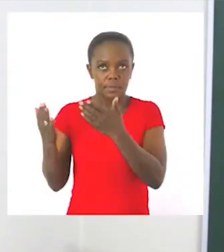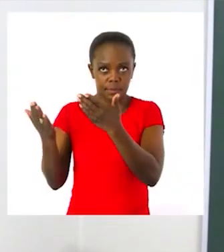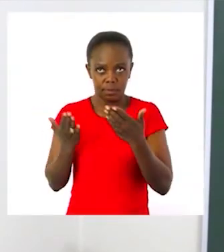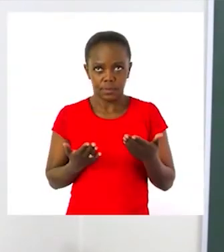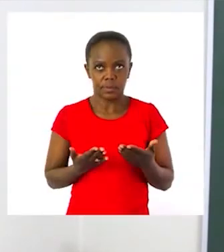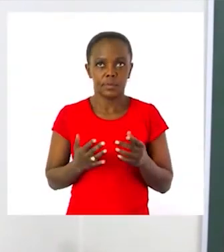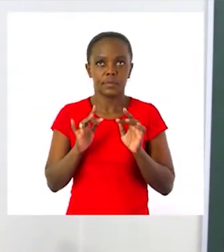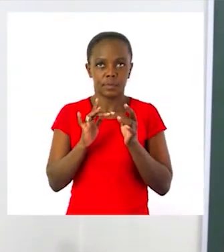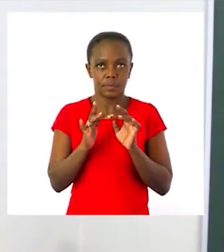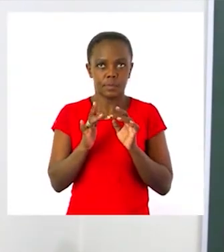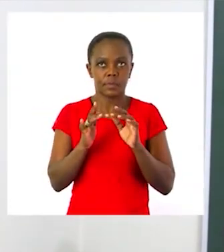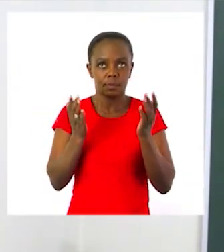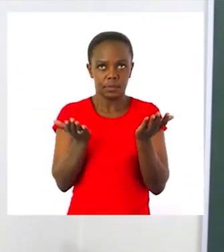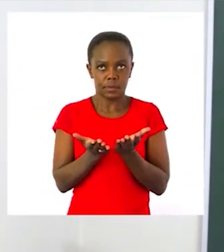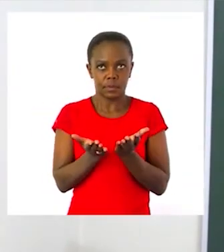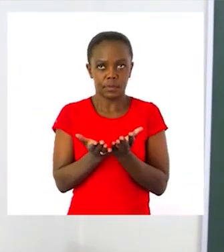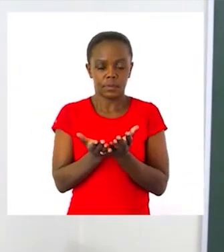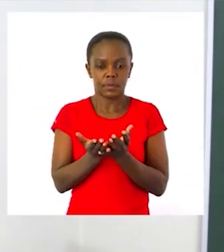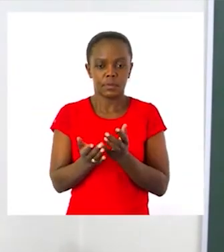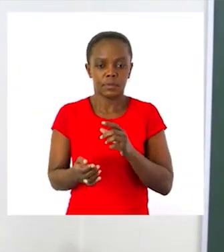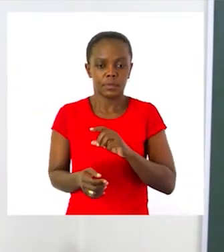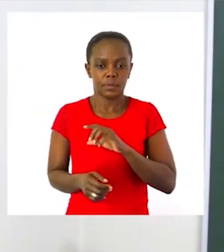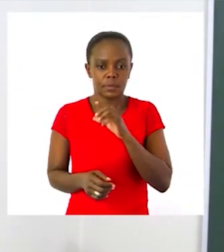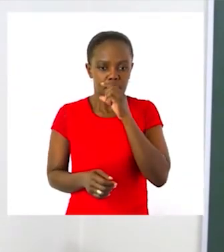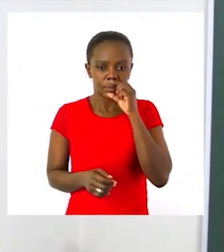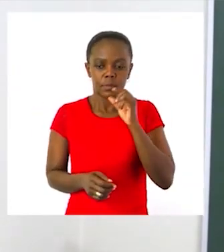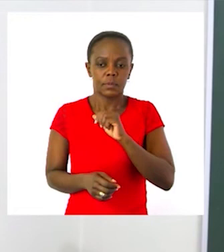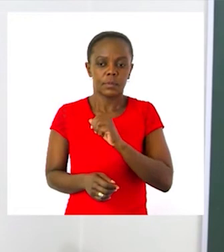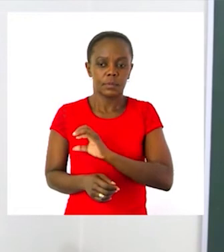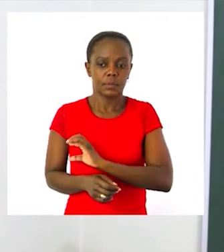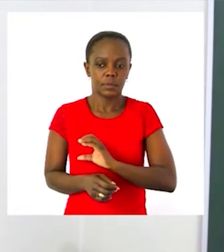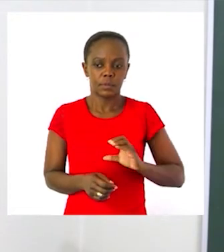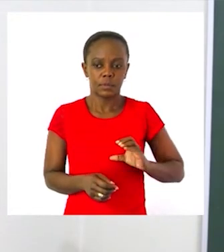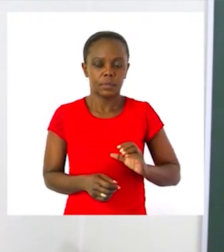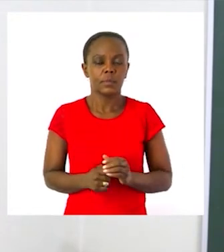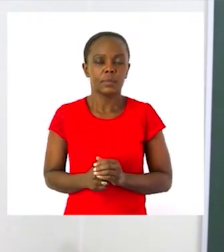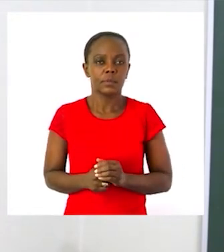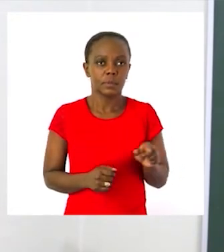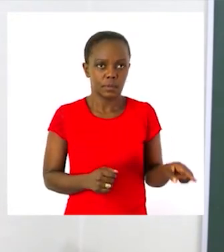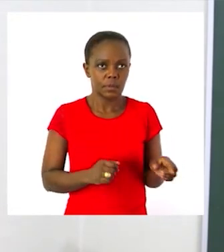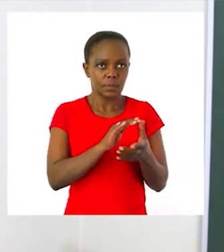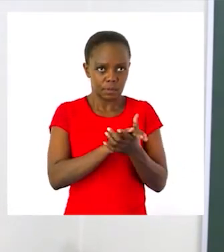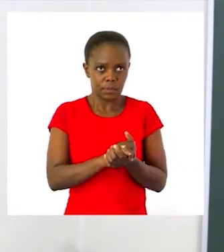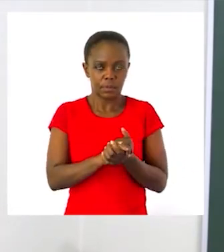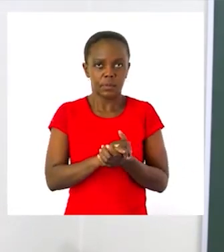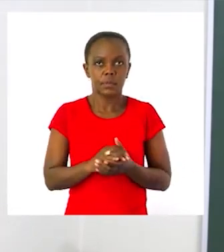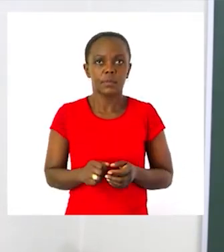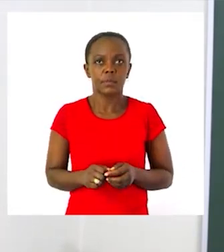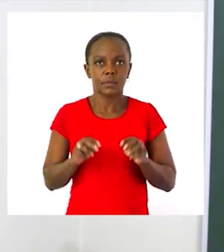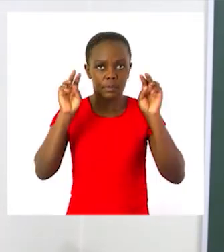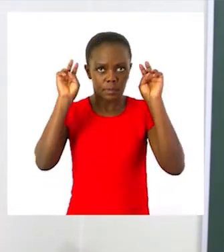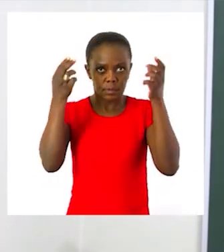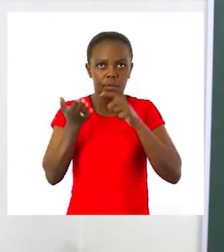Welcome to My Zone Online School. My name is Teacher Louisa and I'm still here with my friend. The theme of the